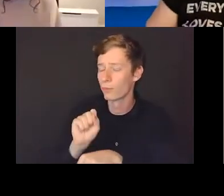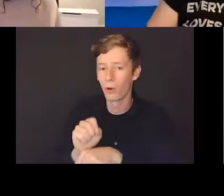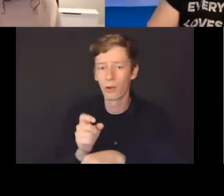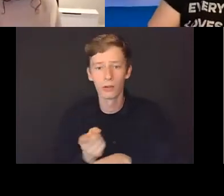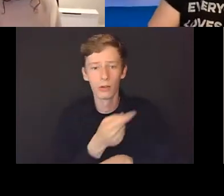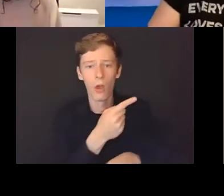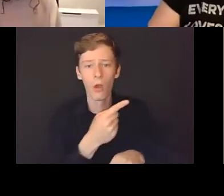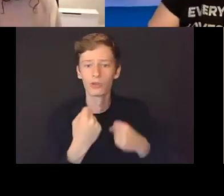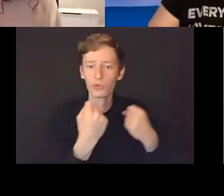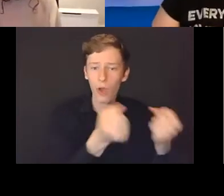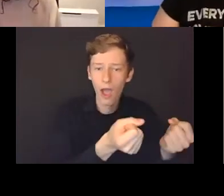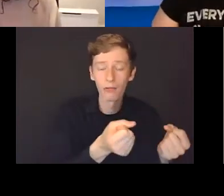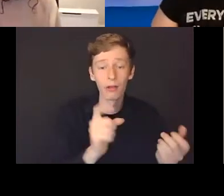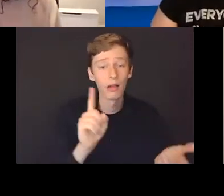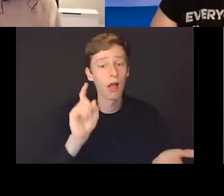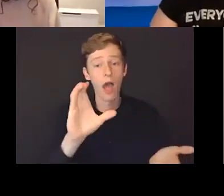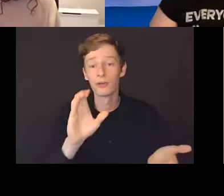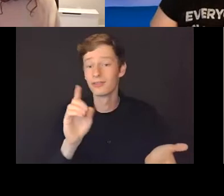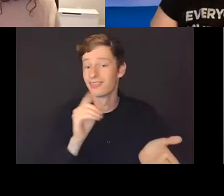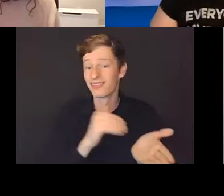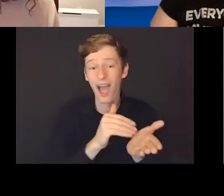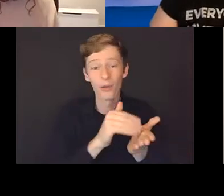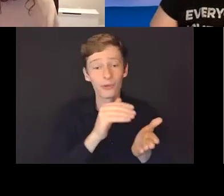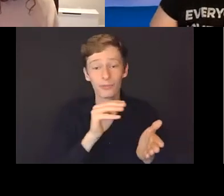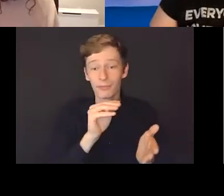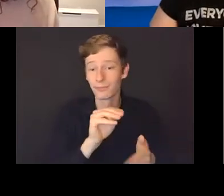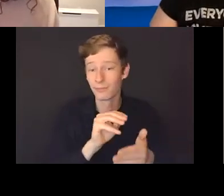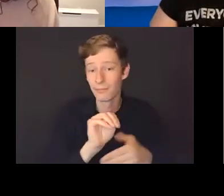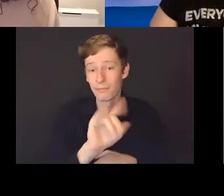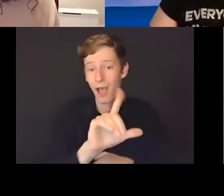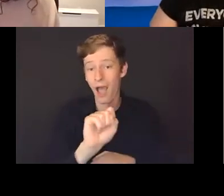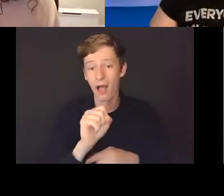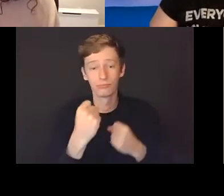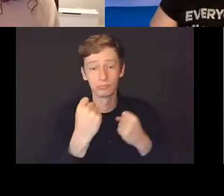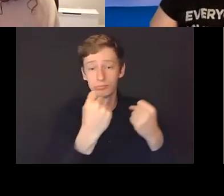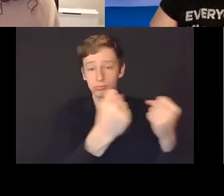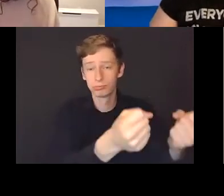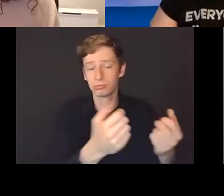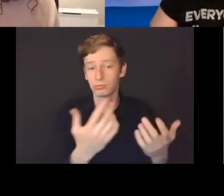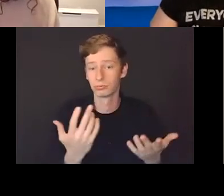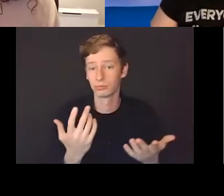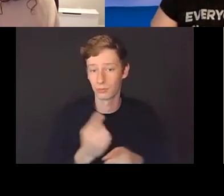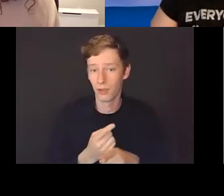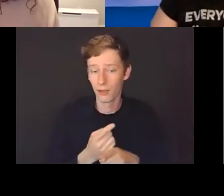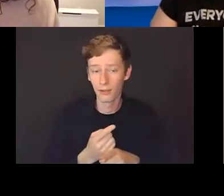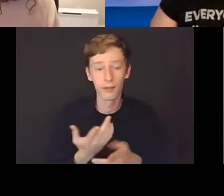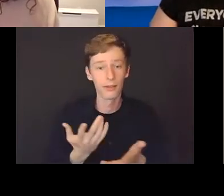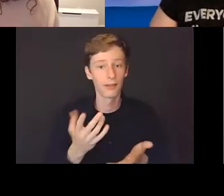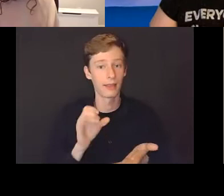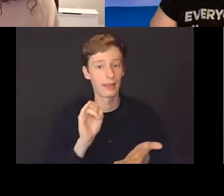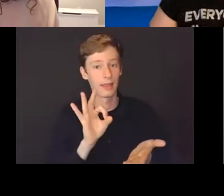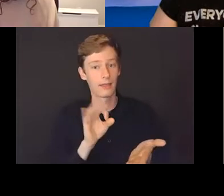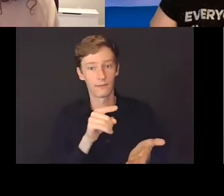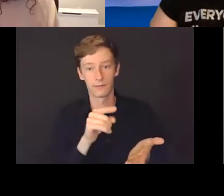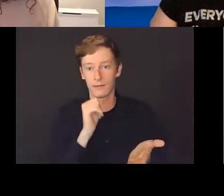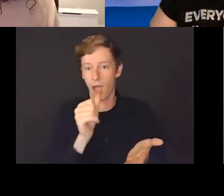with traveling hundreds of even thousands of miles. And that's not even, you know, accounting for the abortion procedure